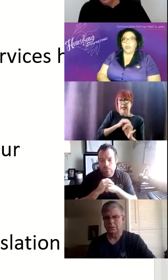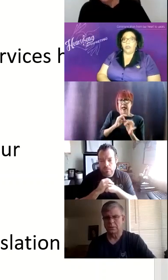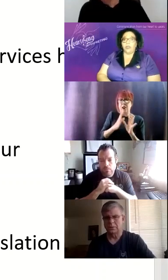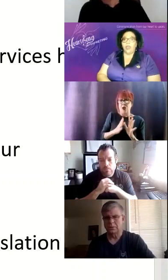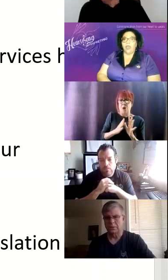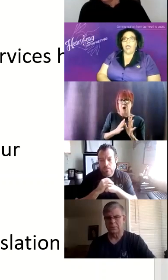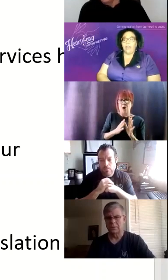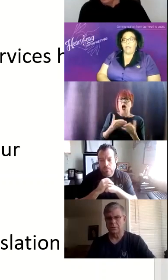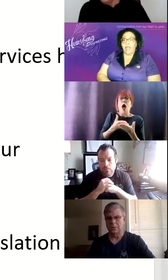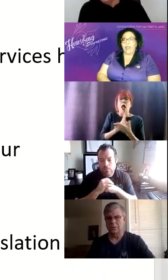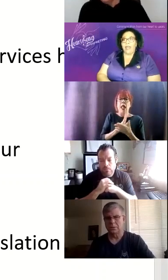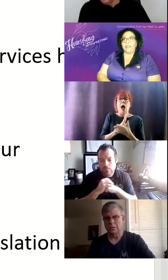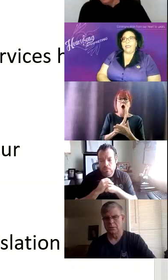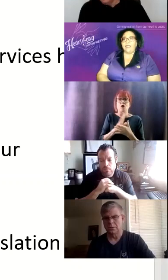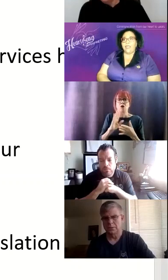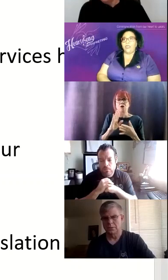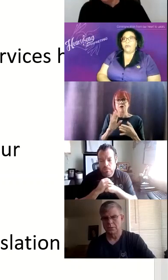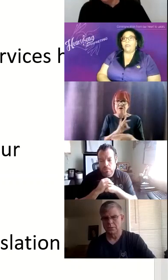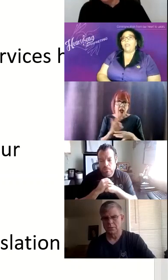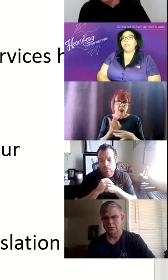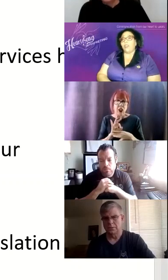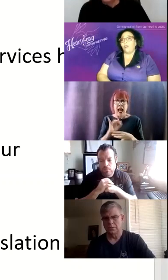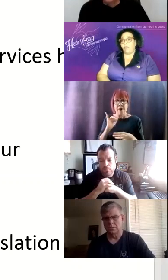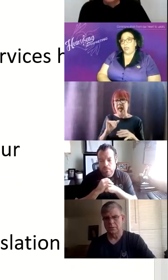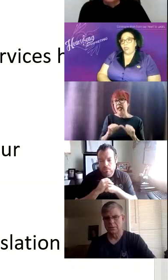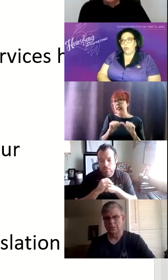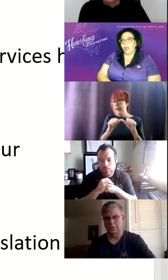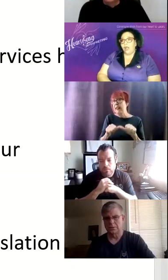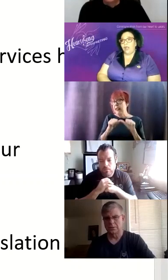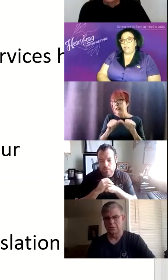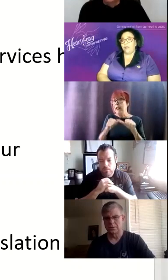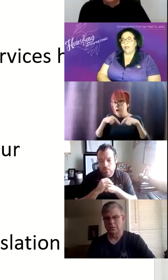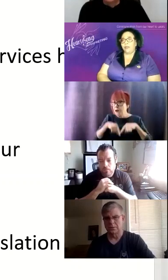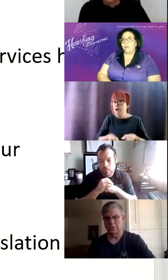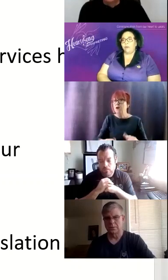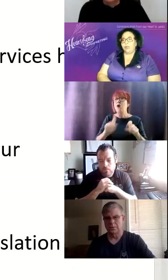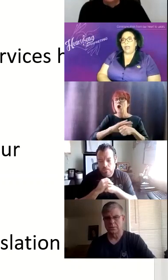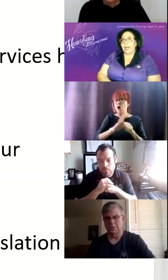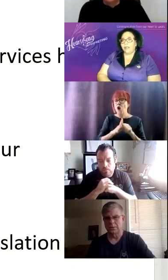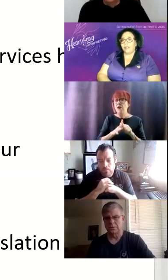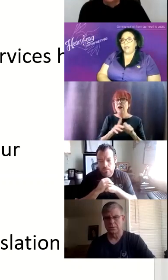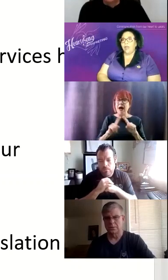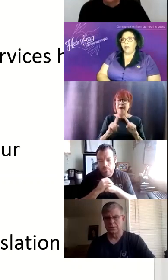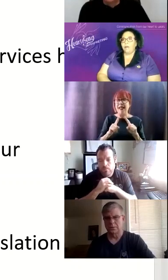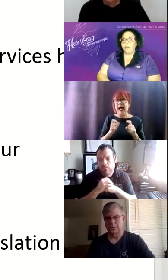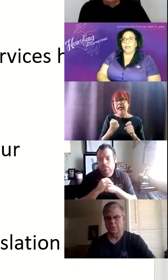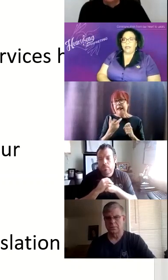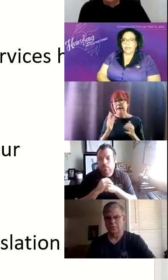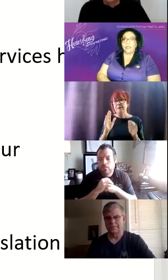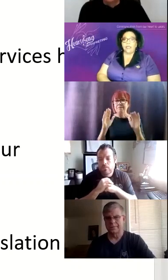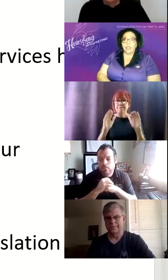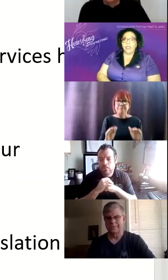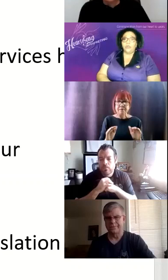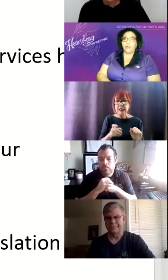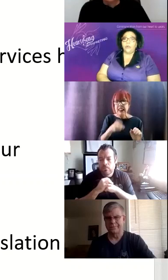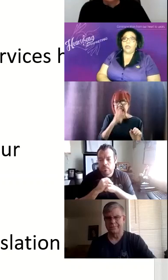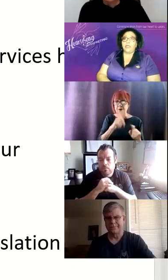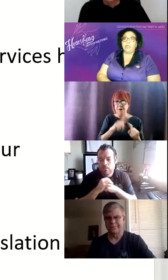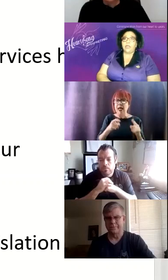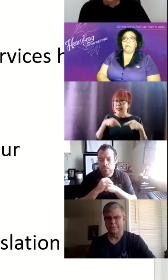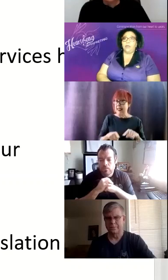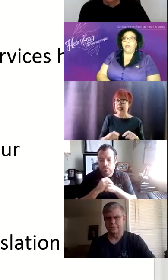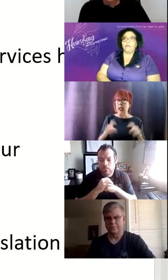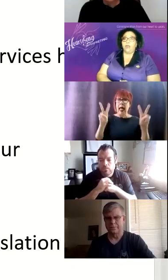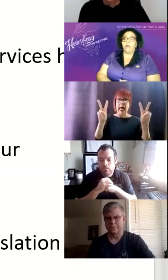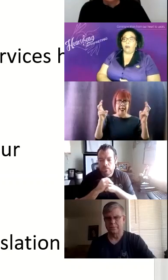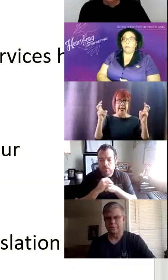function. And that has continued since COVID is going on. It's been a little more lax, but it's still an issue that we need to